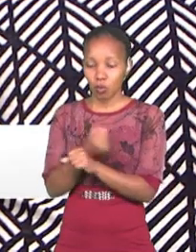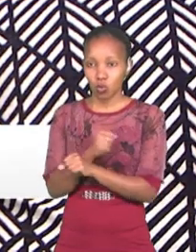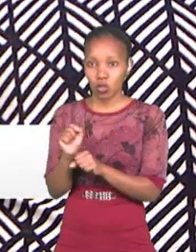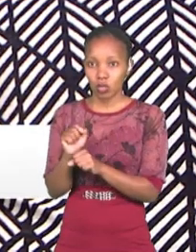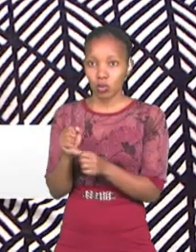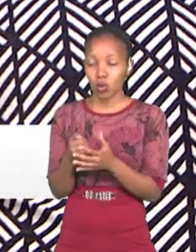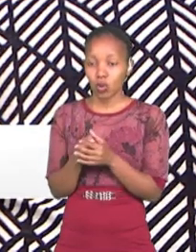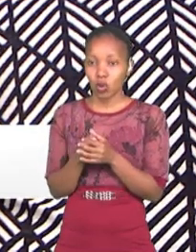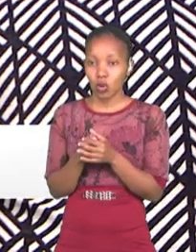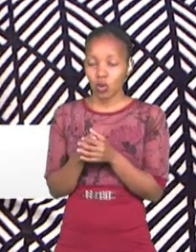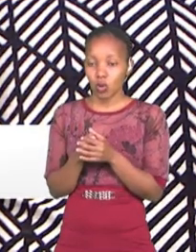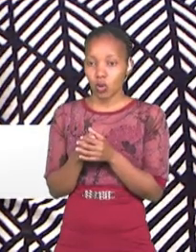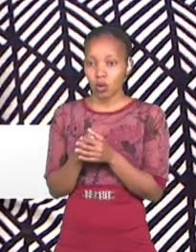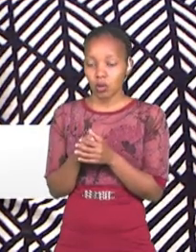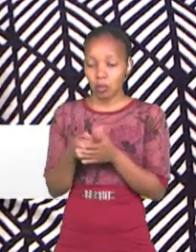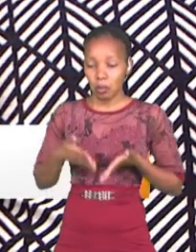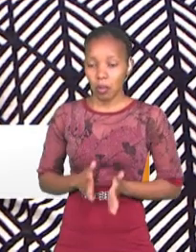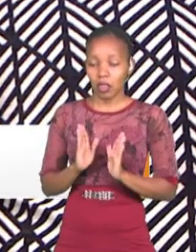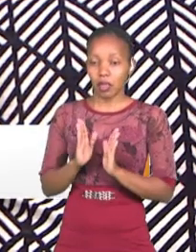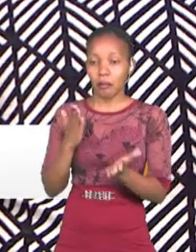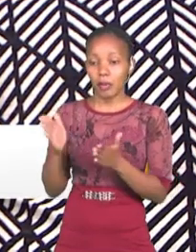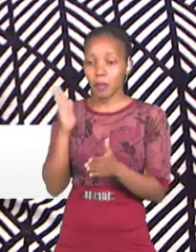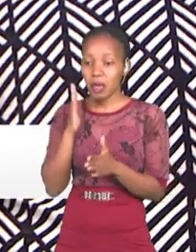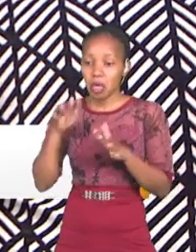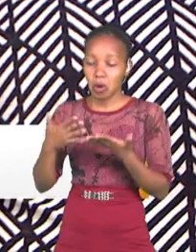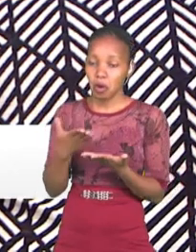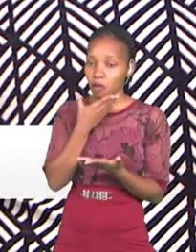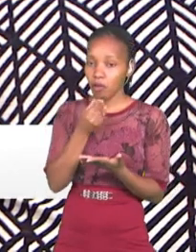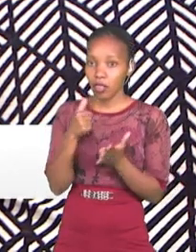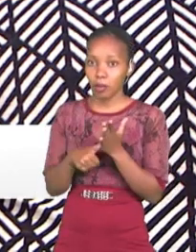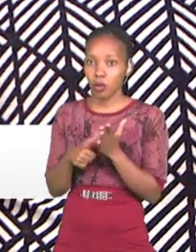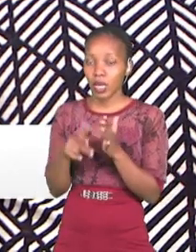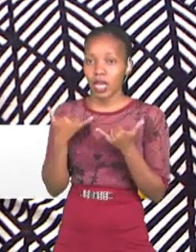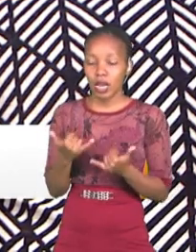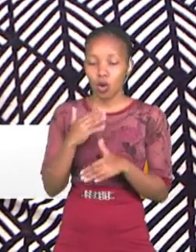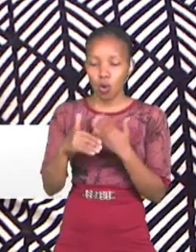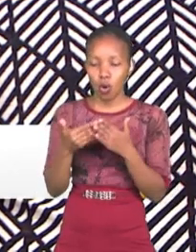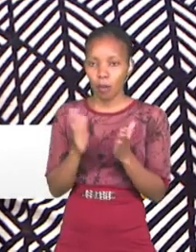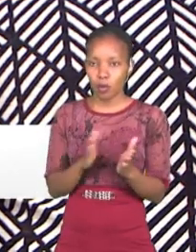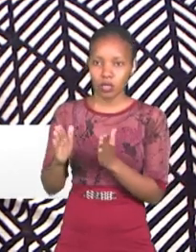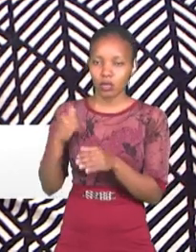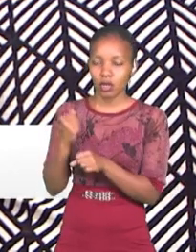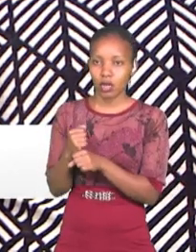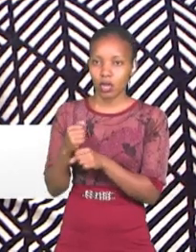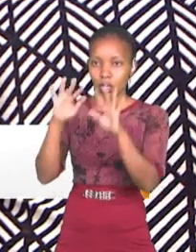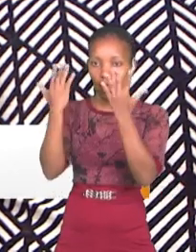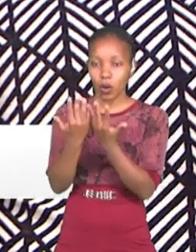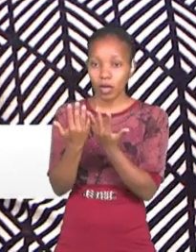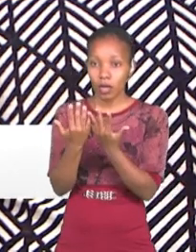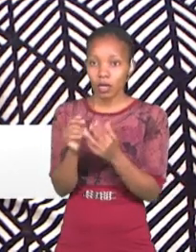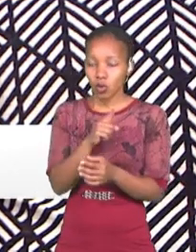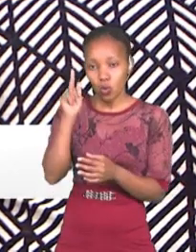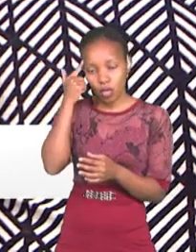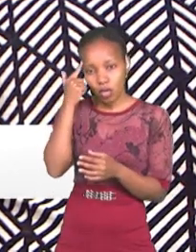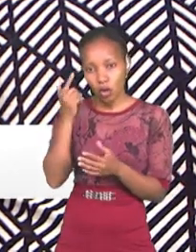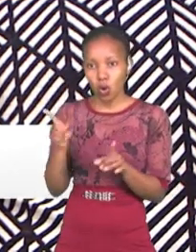a man's problem or a woman's problem. But looking at the UVI and all the processes actually being done all over the world, do you